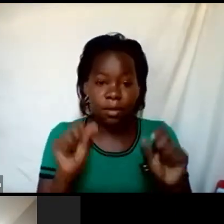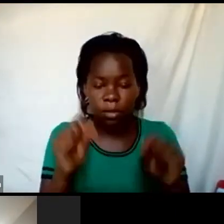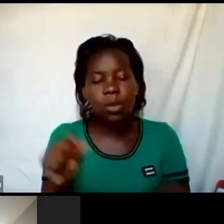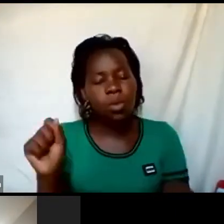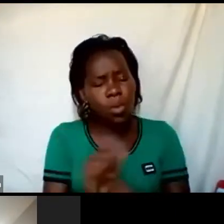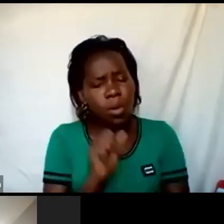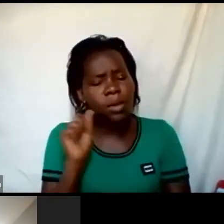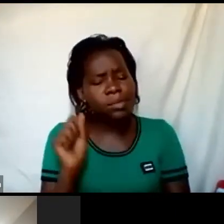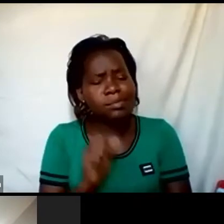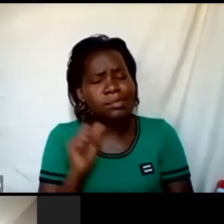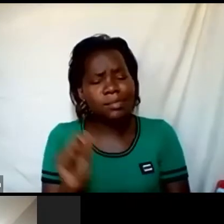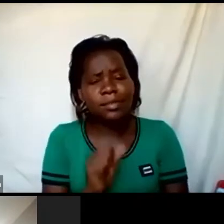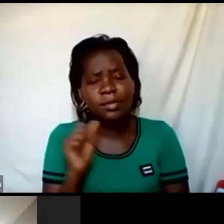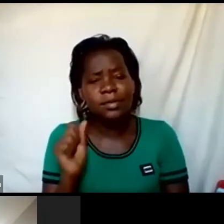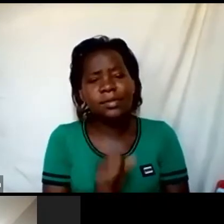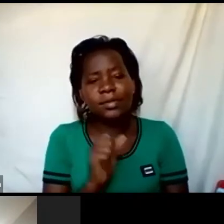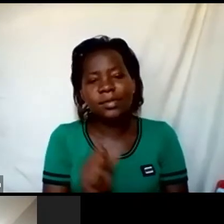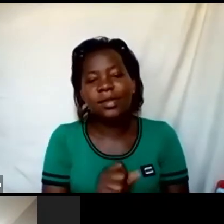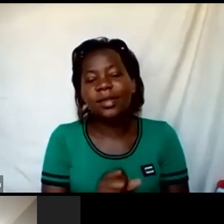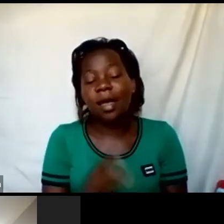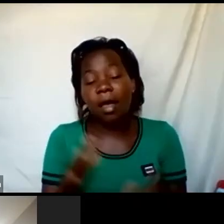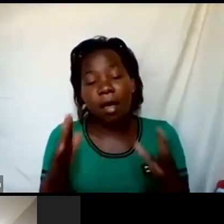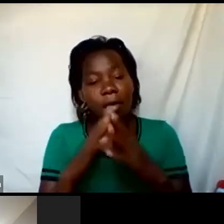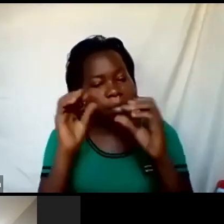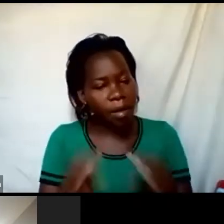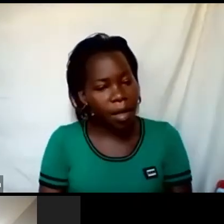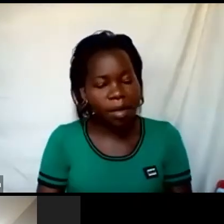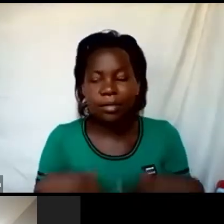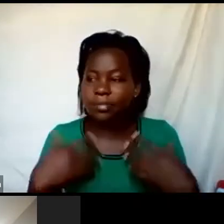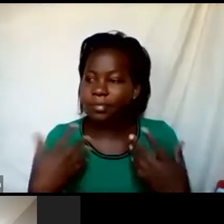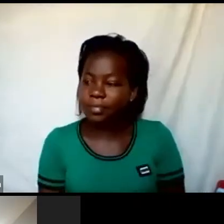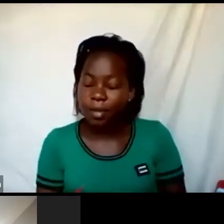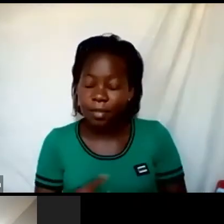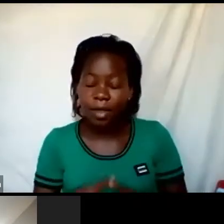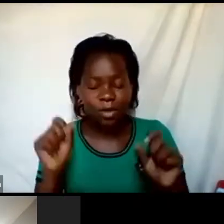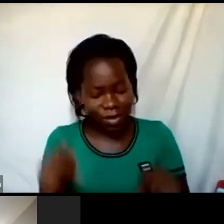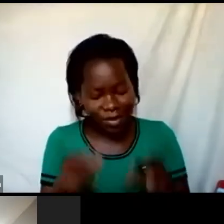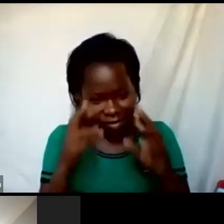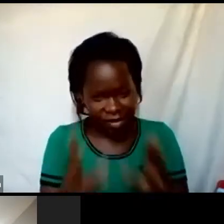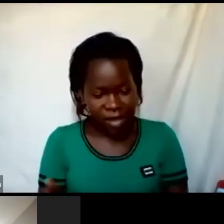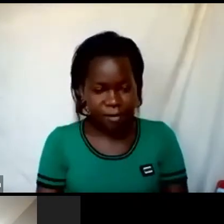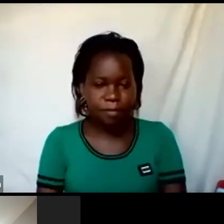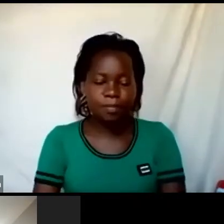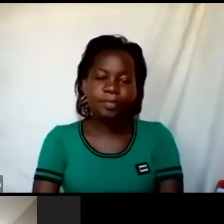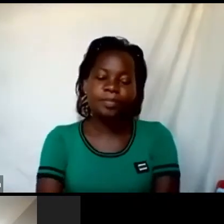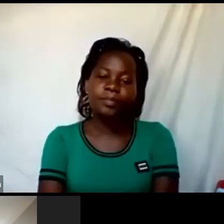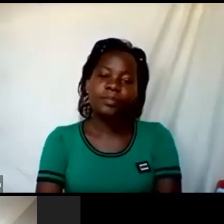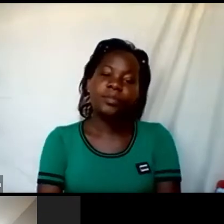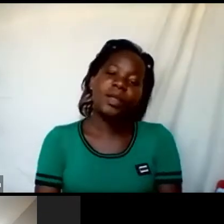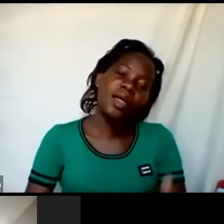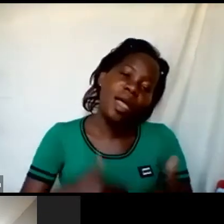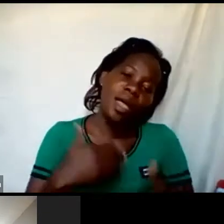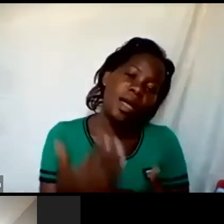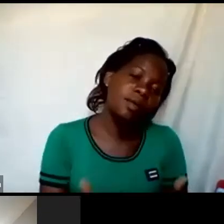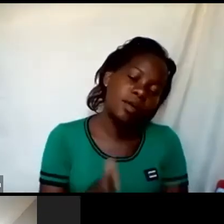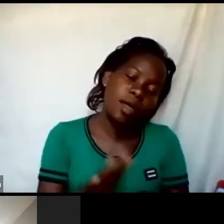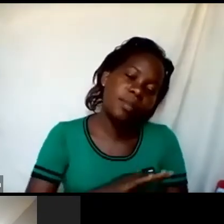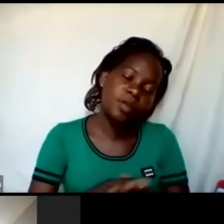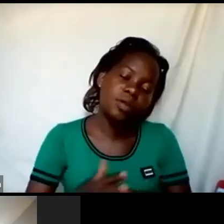house, without the big wedding, but yes, you can do without those. And in the end, your business will be up and running.